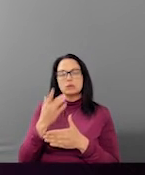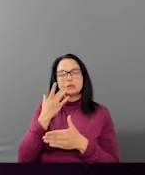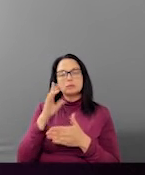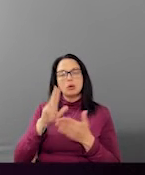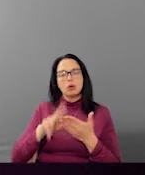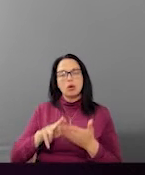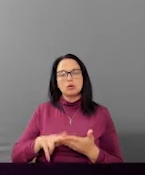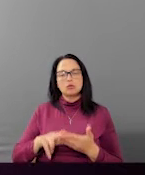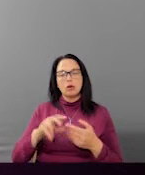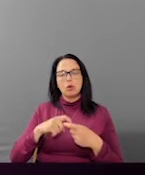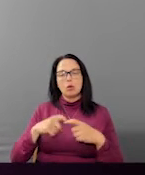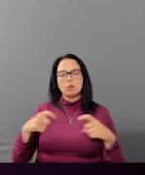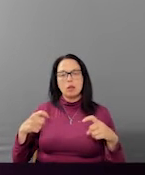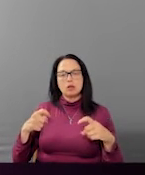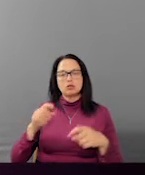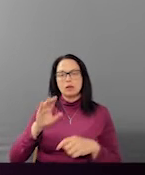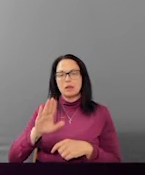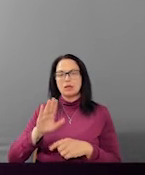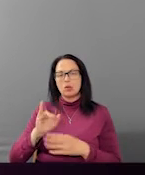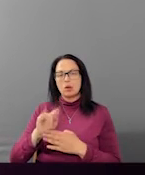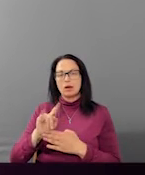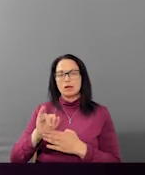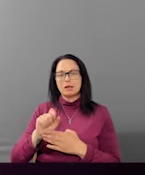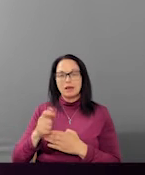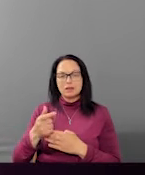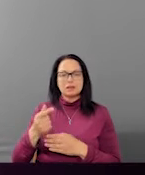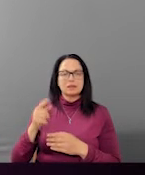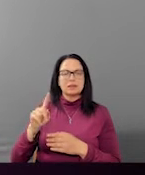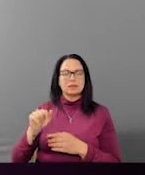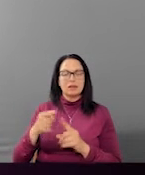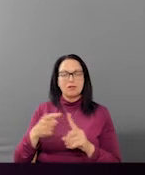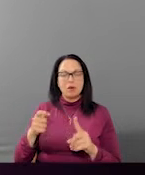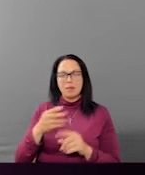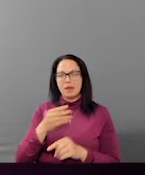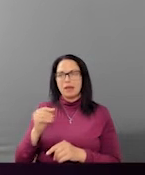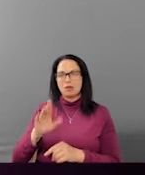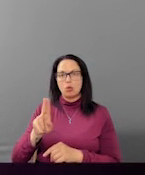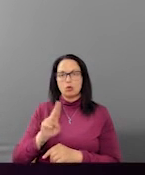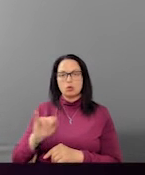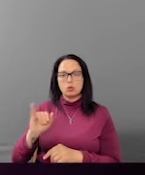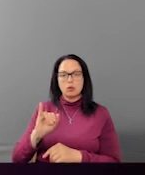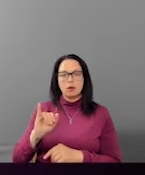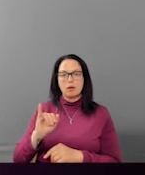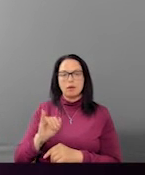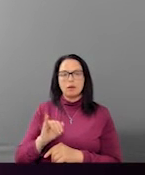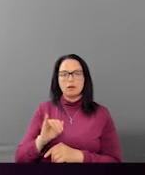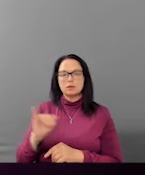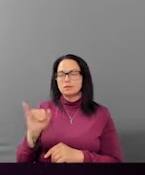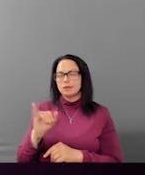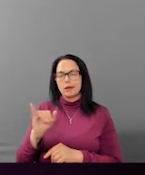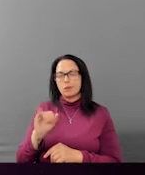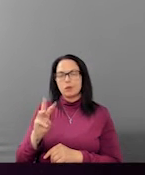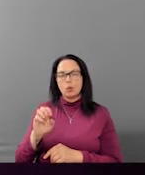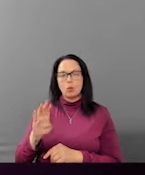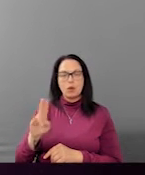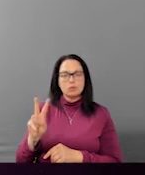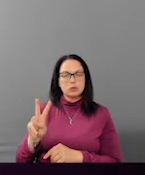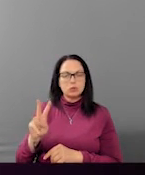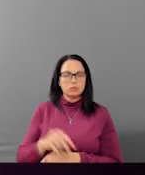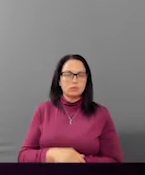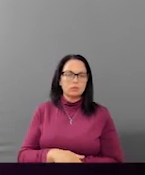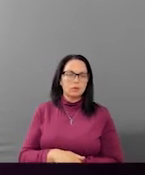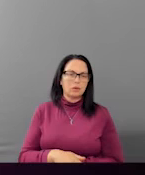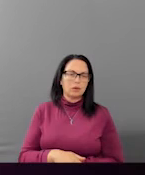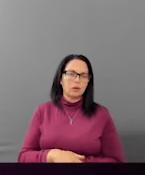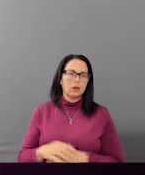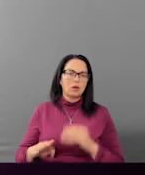or the blockchain that you're indexing data from and your UI, just like it does in Web 2, right? Now,